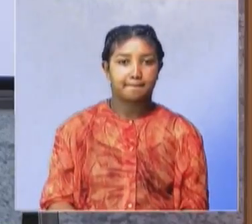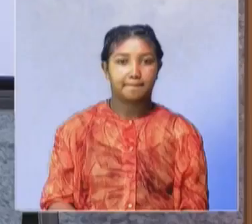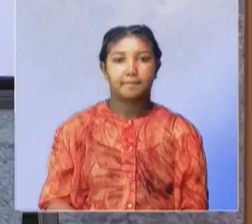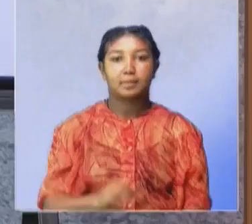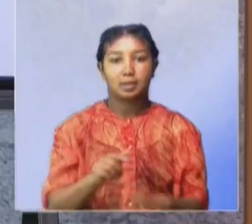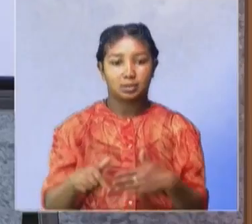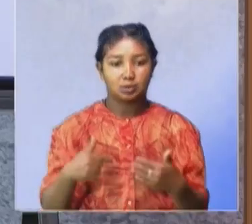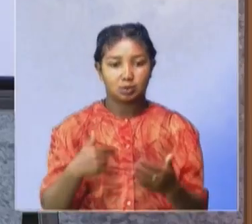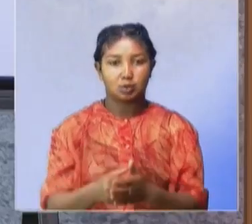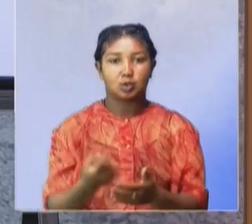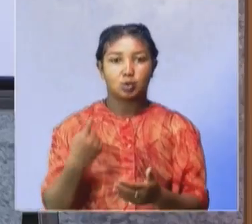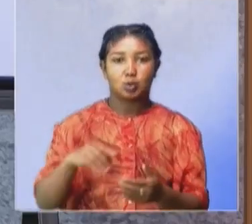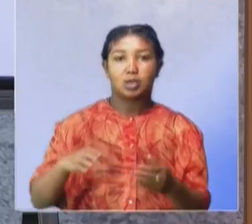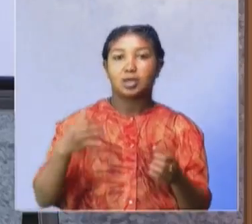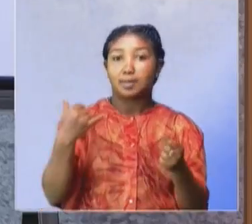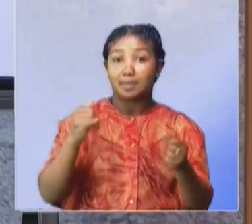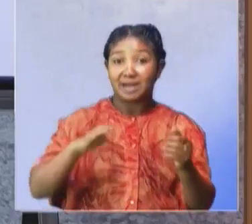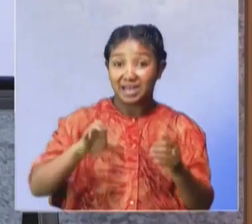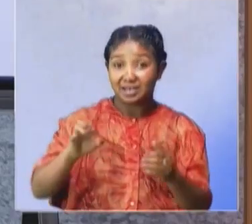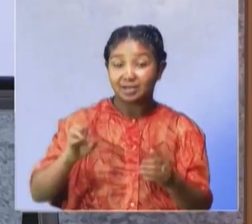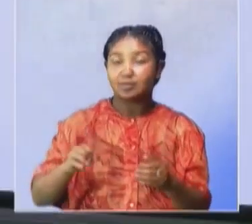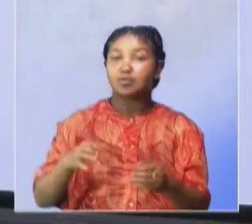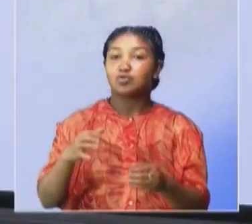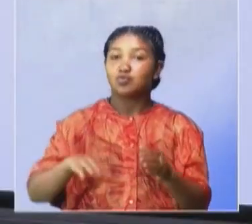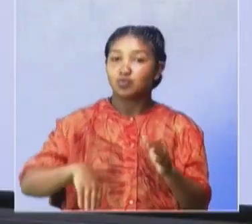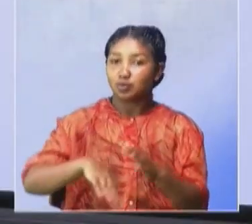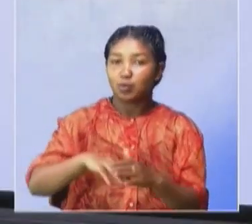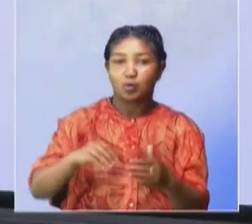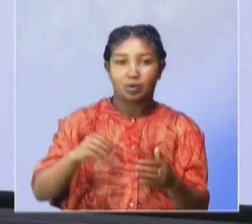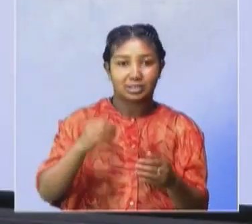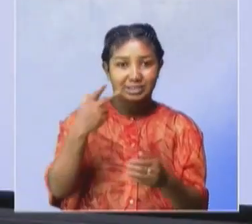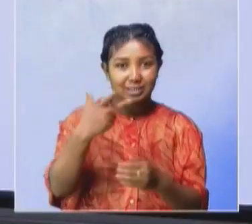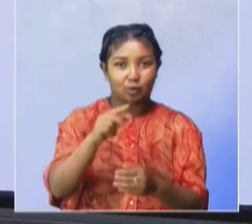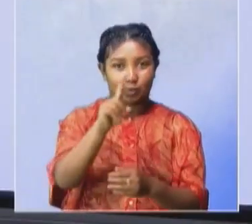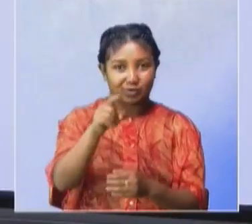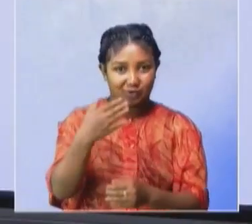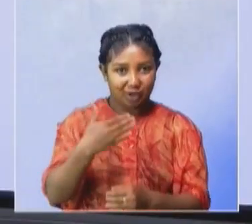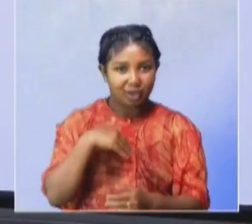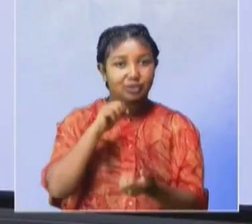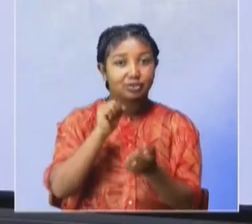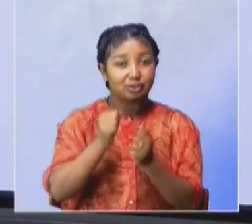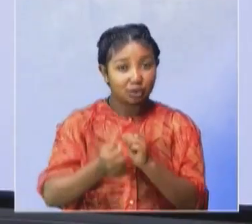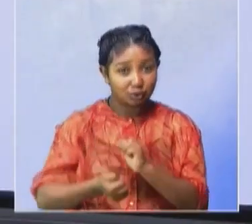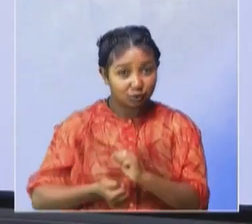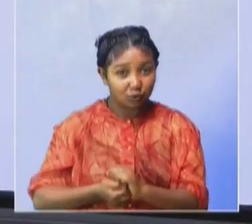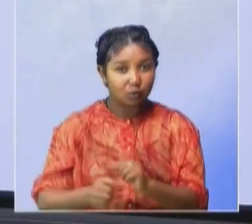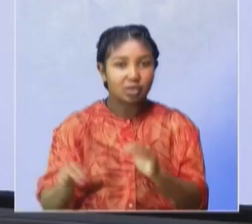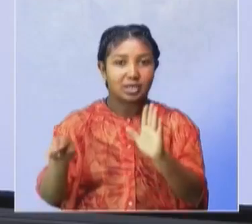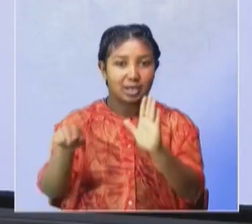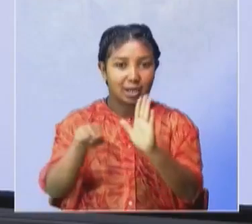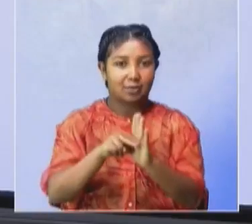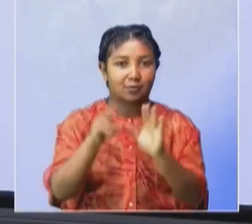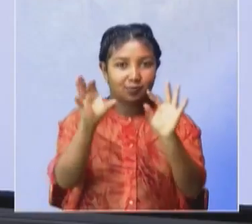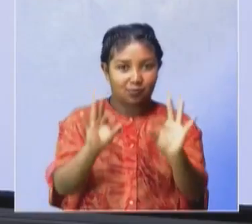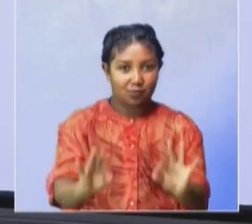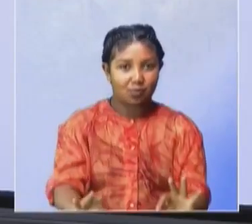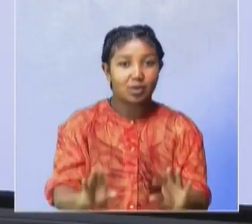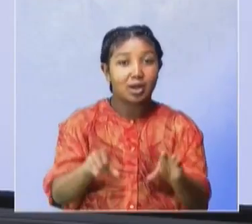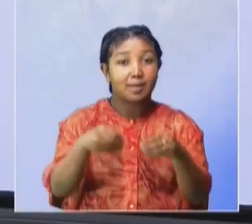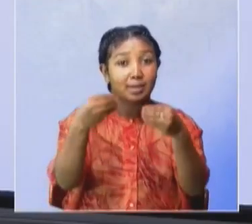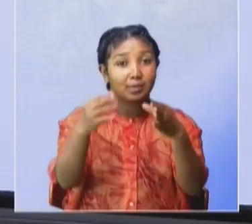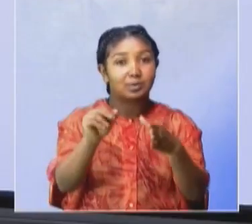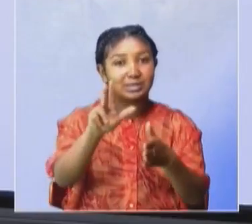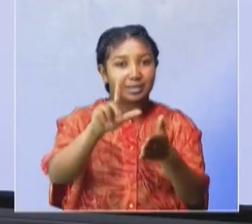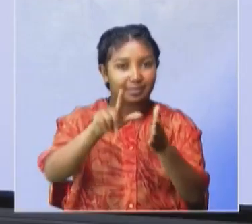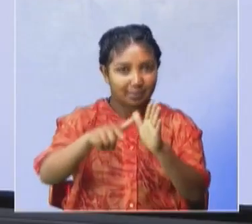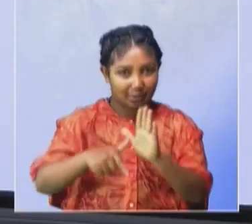So, we played football last week. Here is 3 questions. Change with negative 4. Let me give you